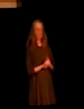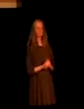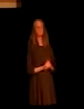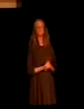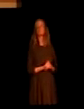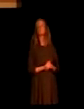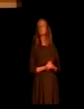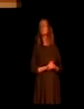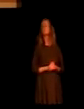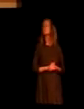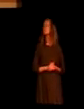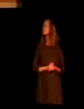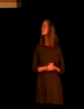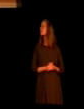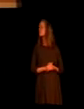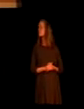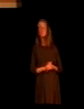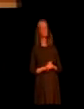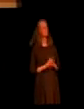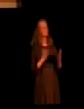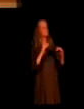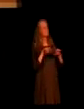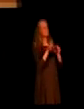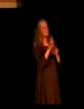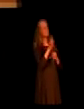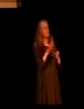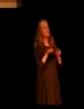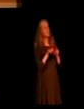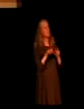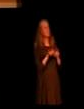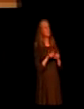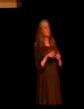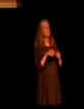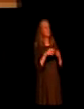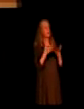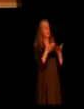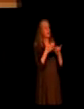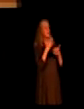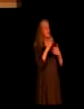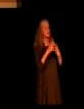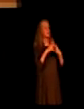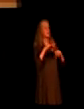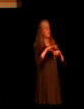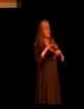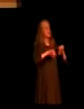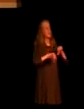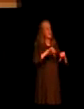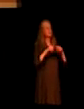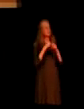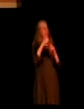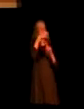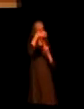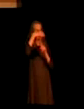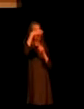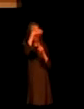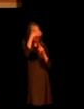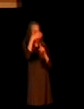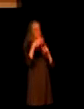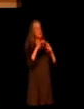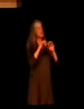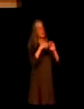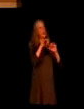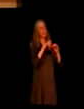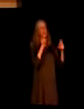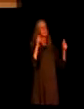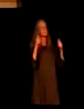to mention about how earth science, and particularly the satellites in earth science, are changing